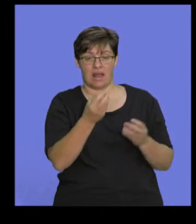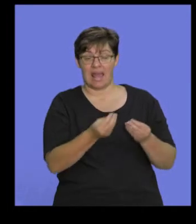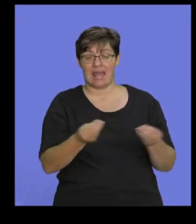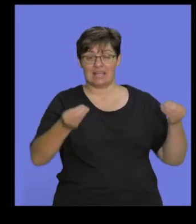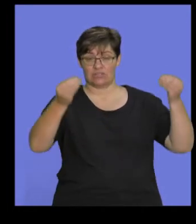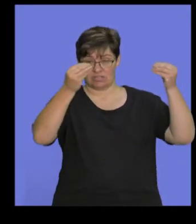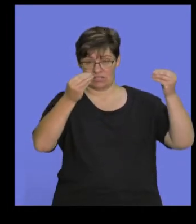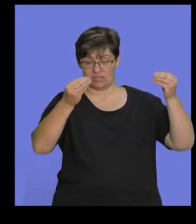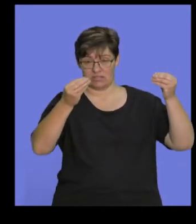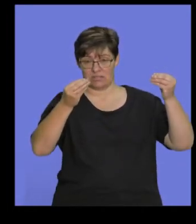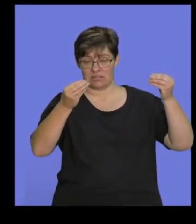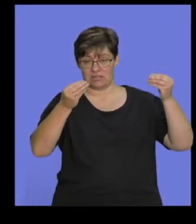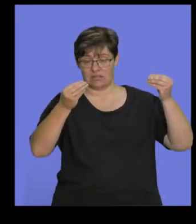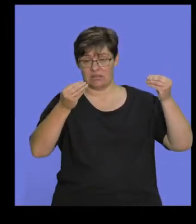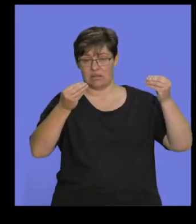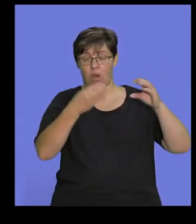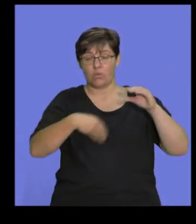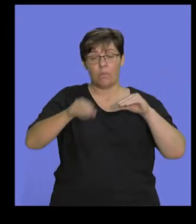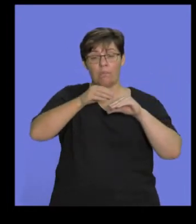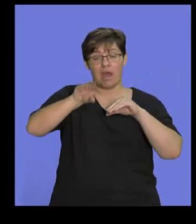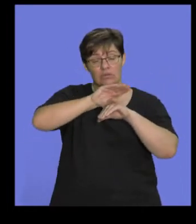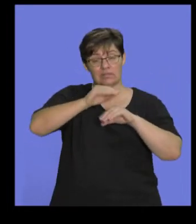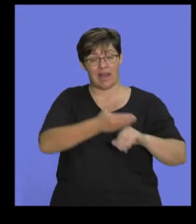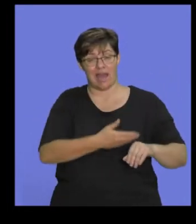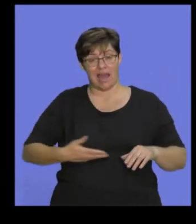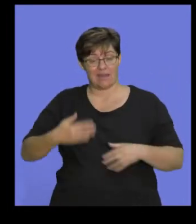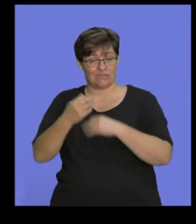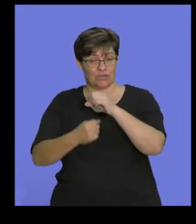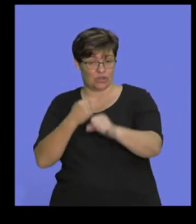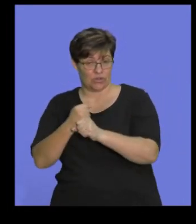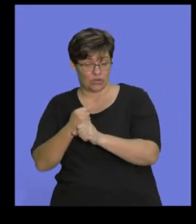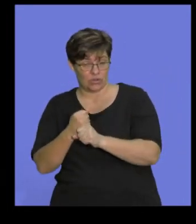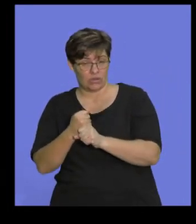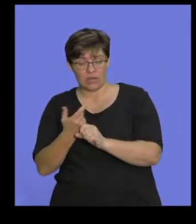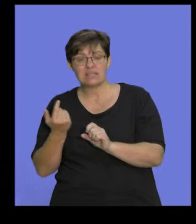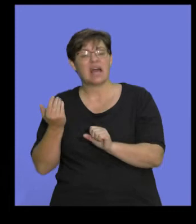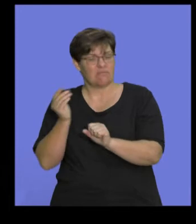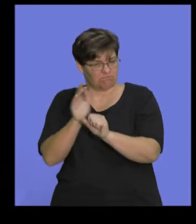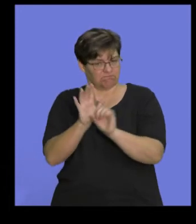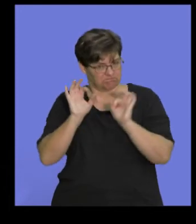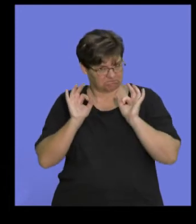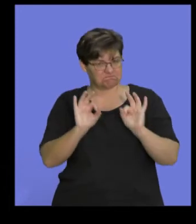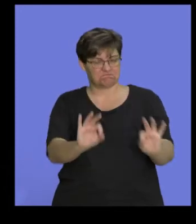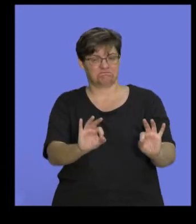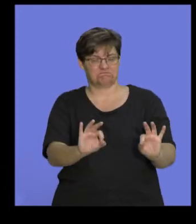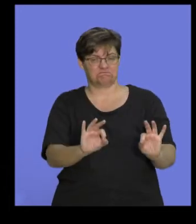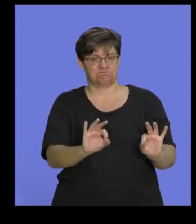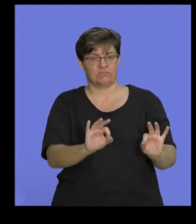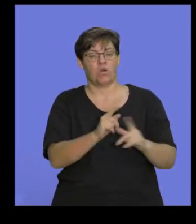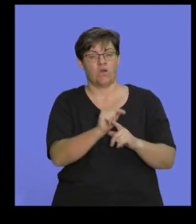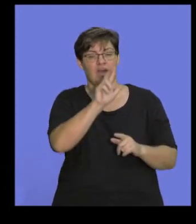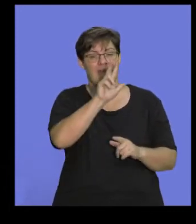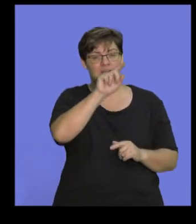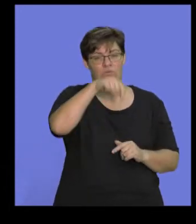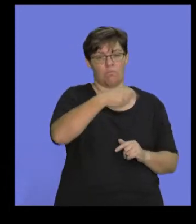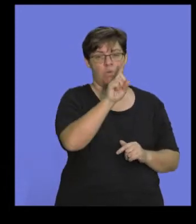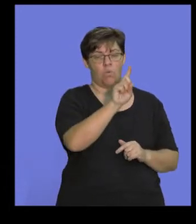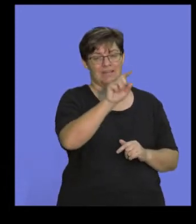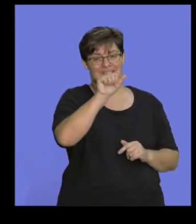that compounded semi-annual is actually an effective interest rate of